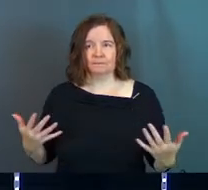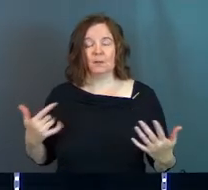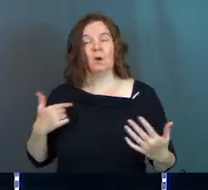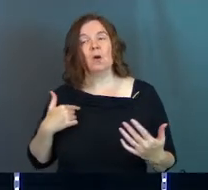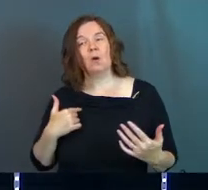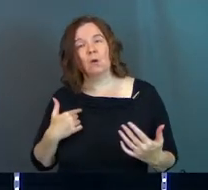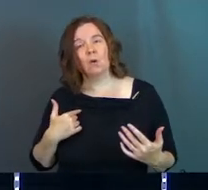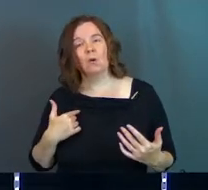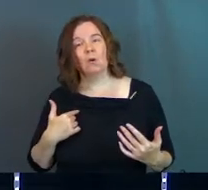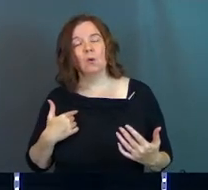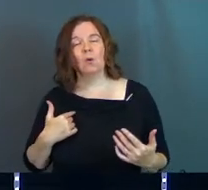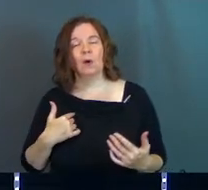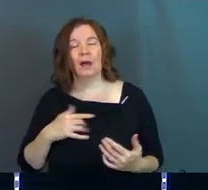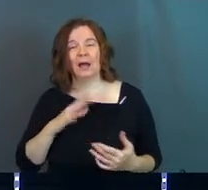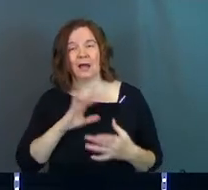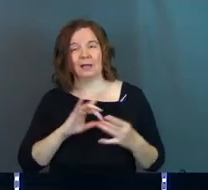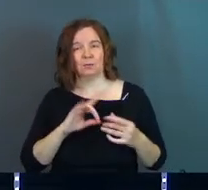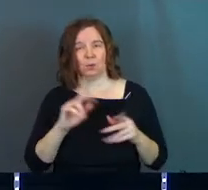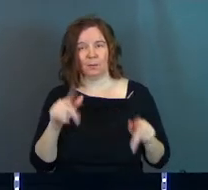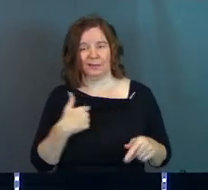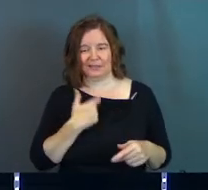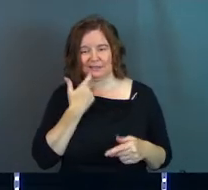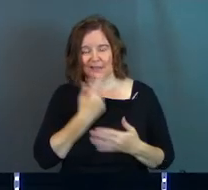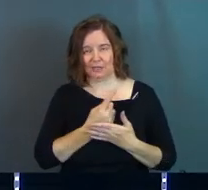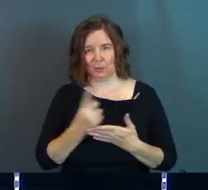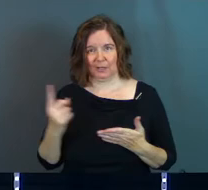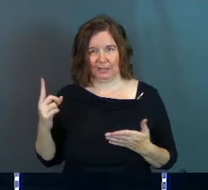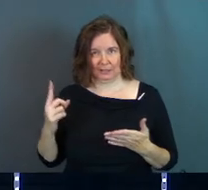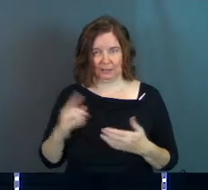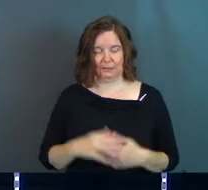So I spoke with a person this last week,